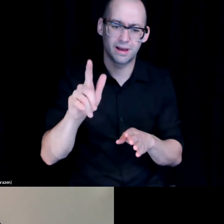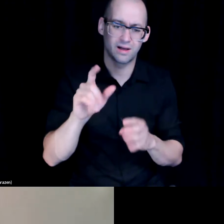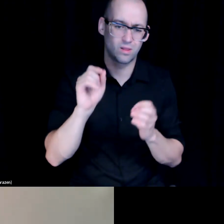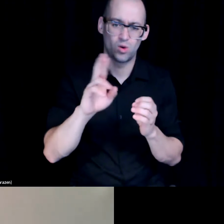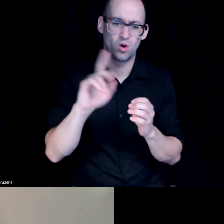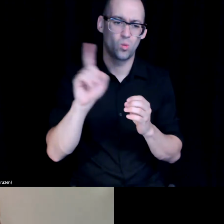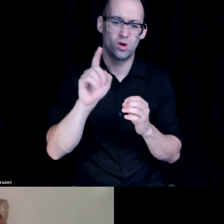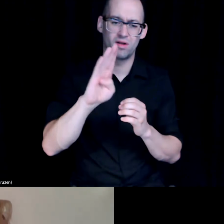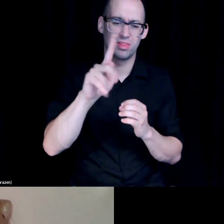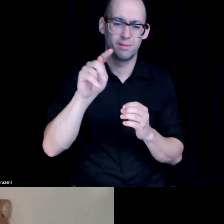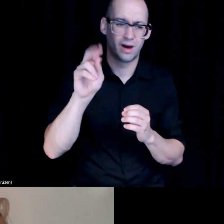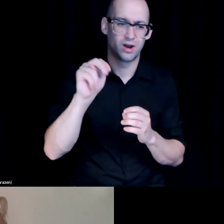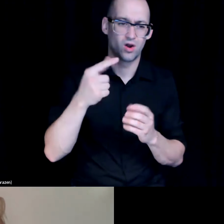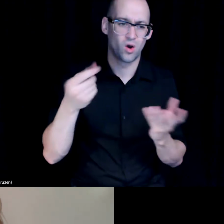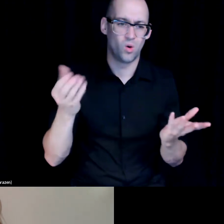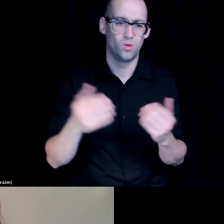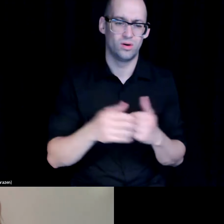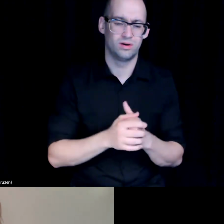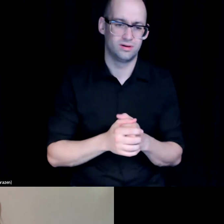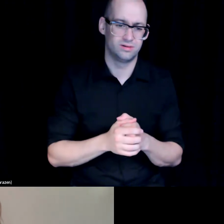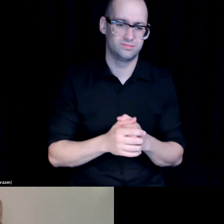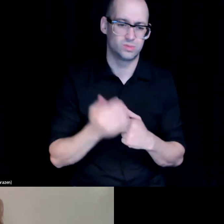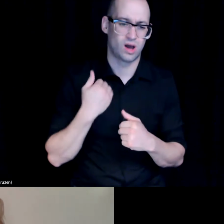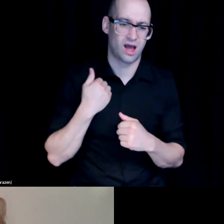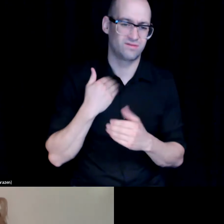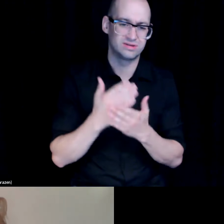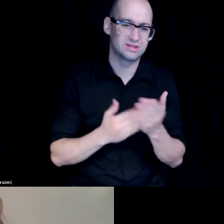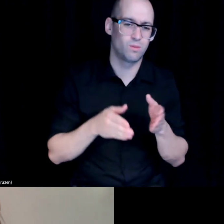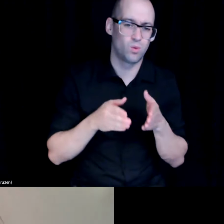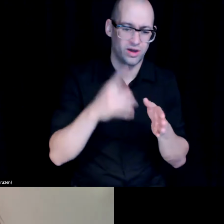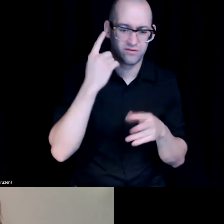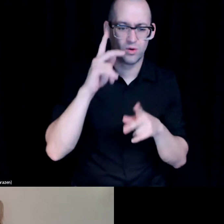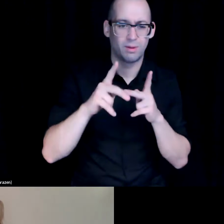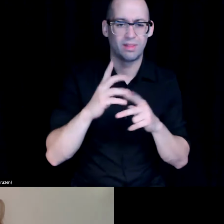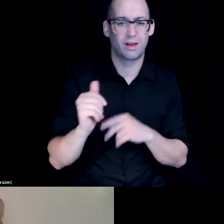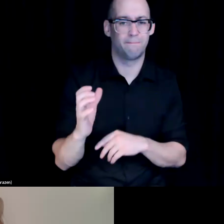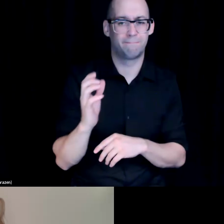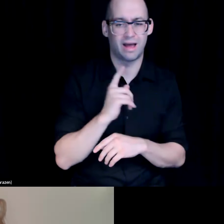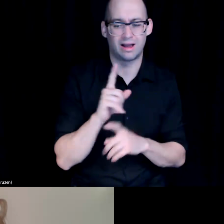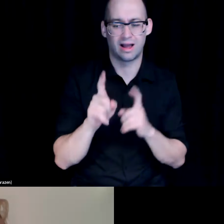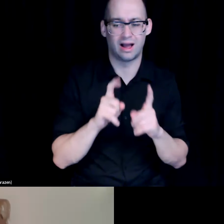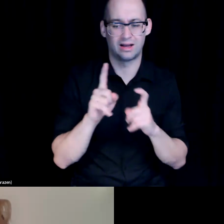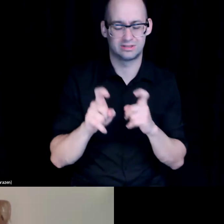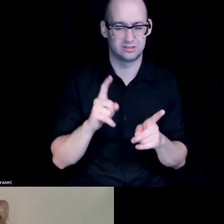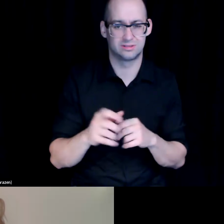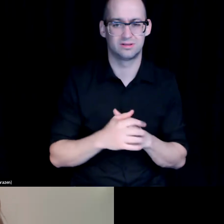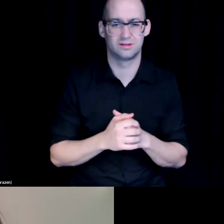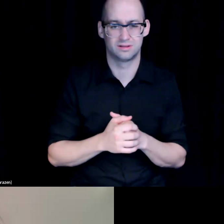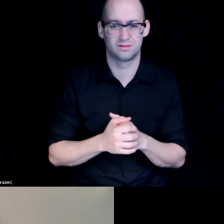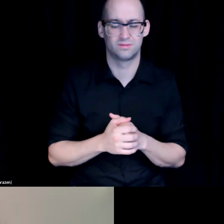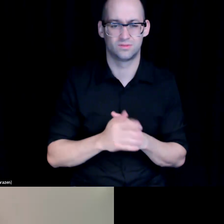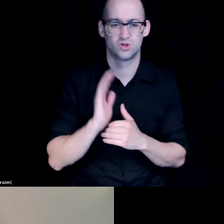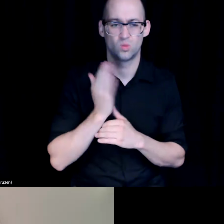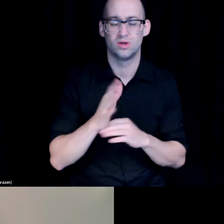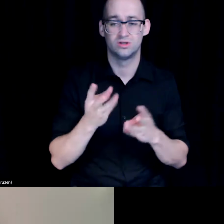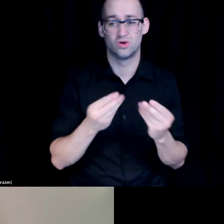did the button go? And so having some way for folks to come back and ask questions. So we've been solving that